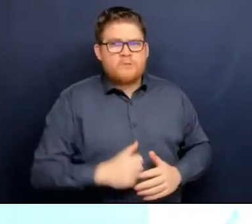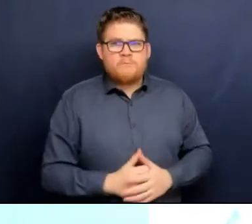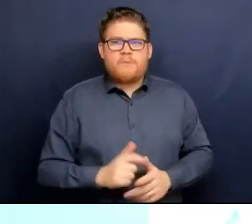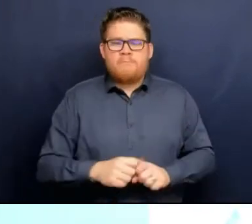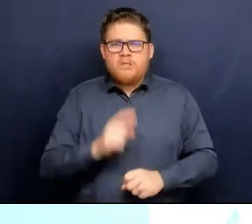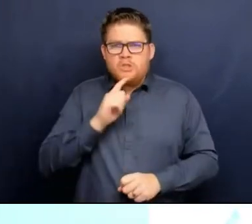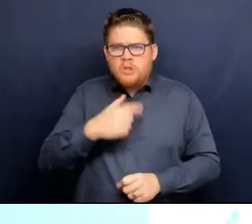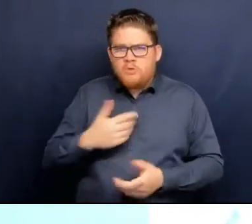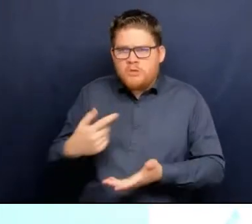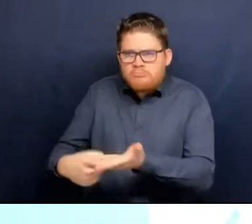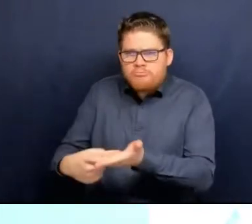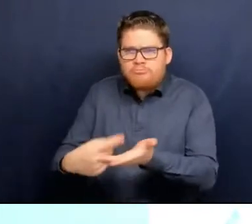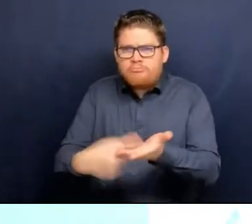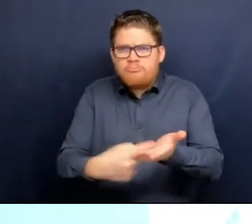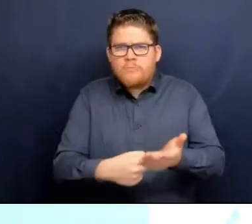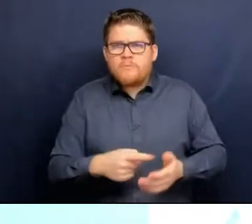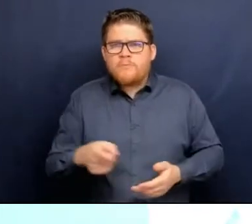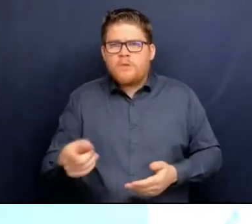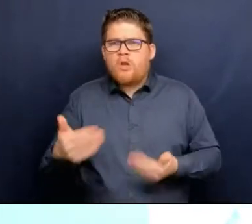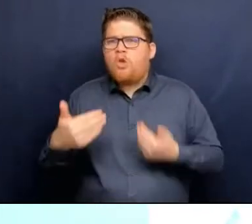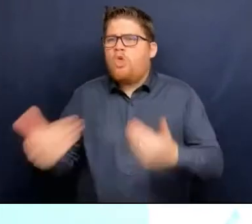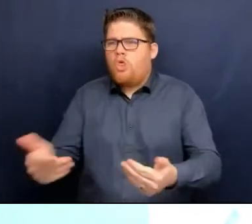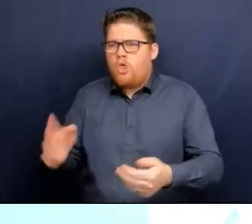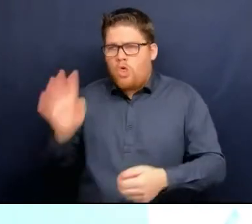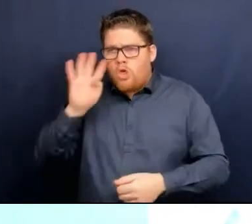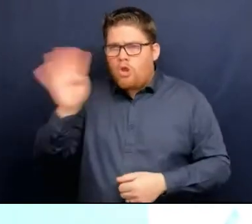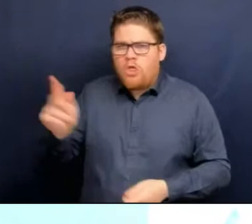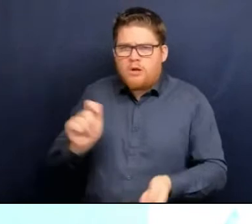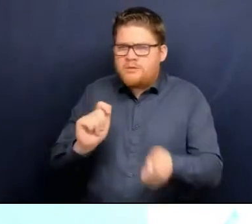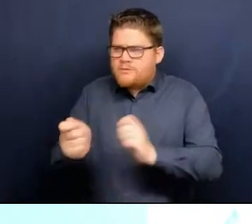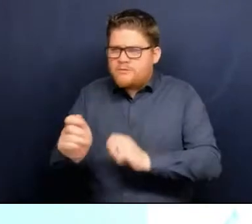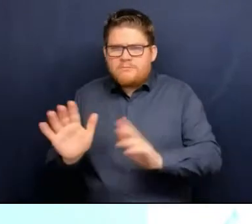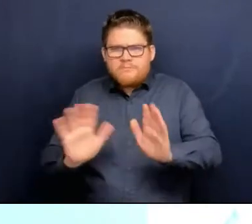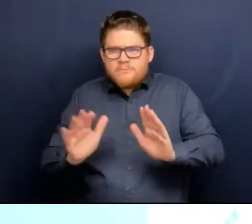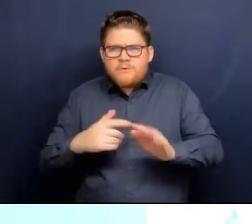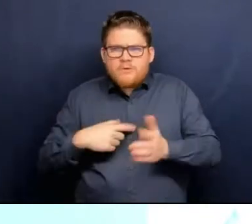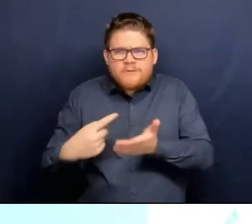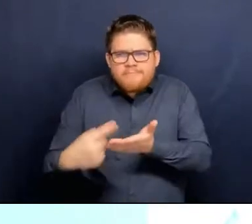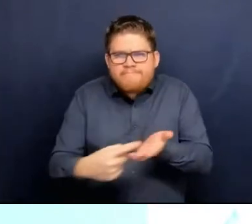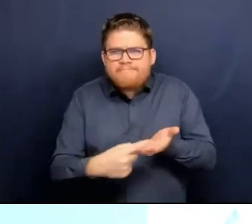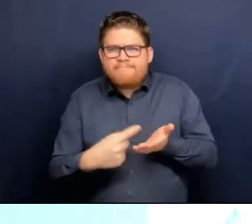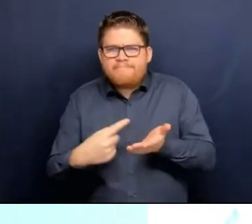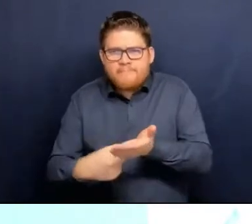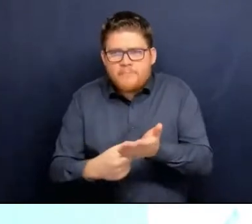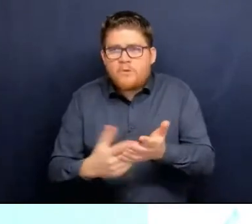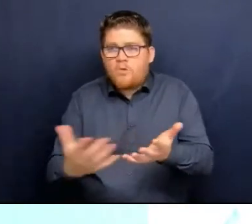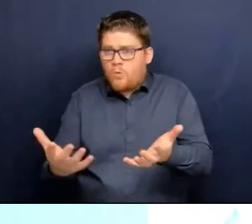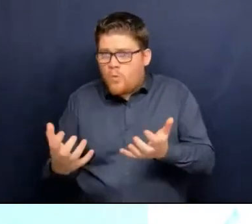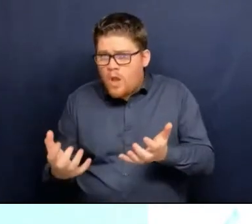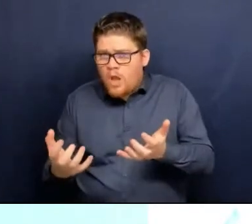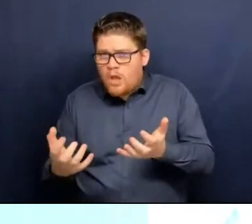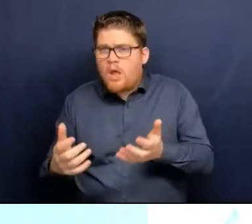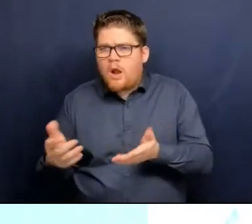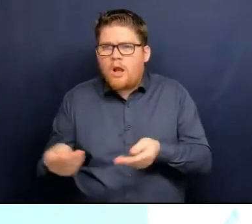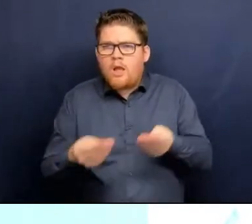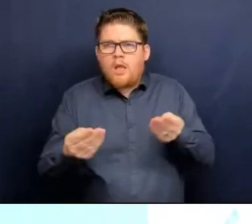done arbitrarily. It's done at the request of communities, and it's usually done with input from as many people as